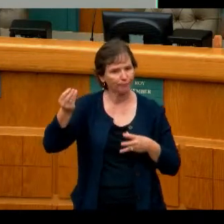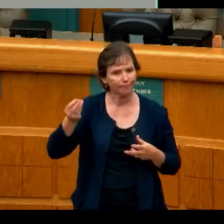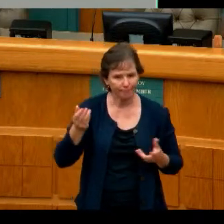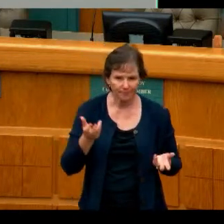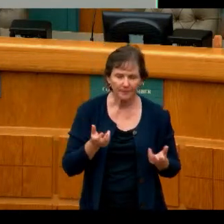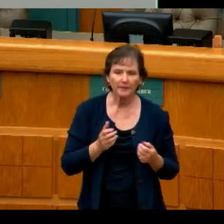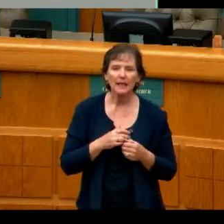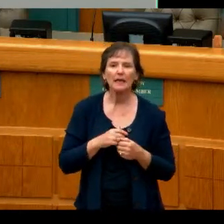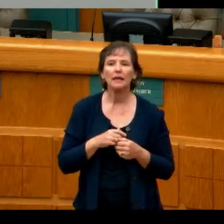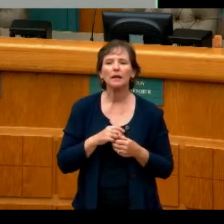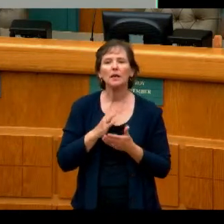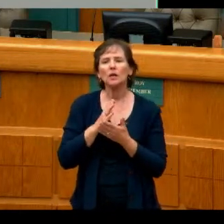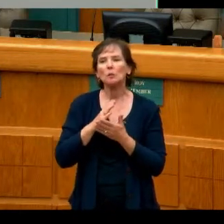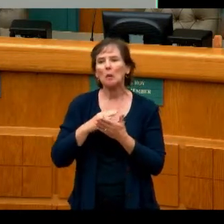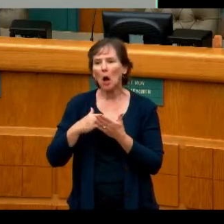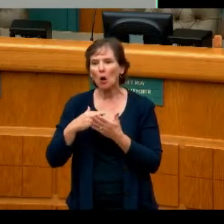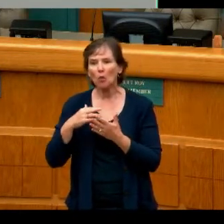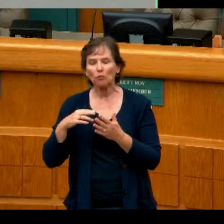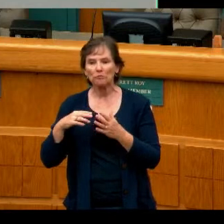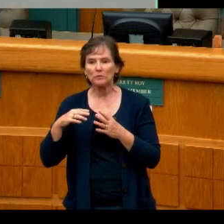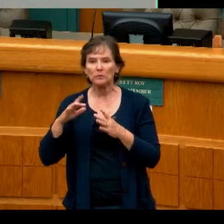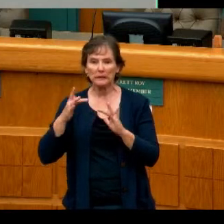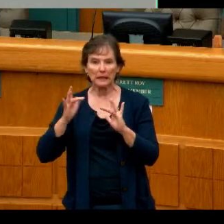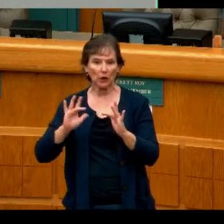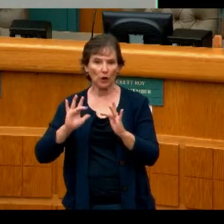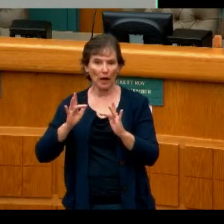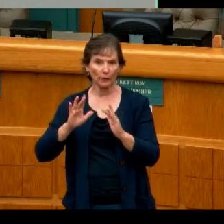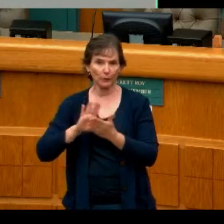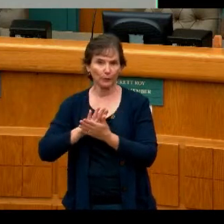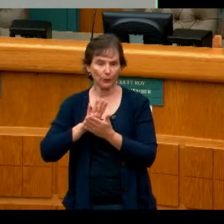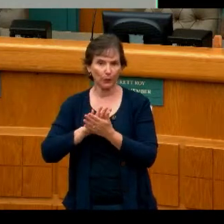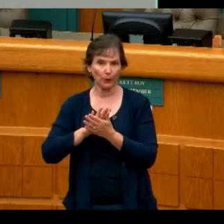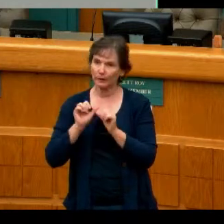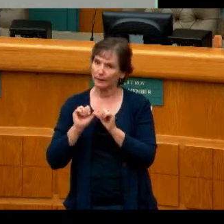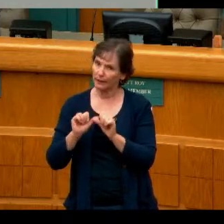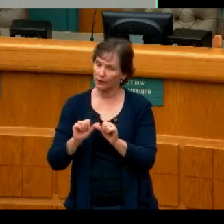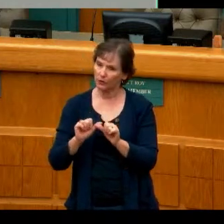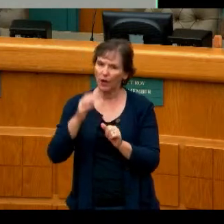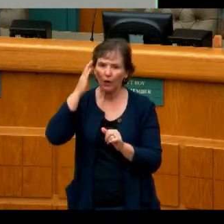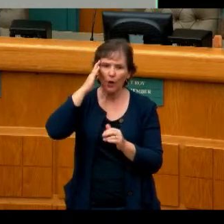If it comes back negative, then you'll be very happy and you can stop isolating.